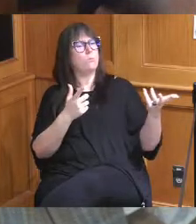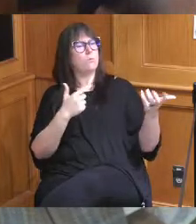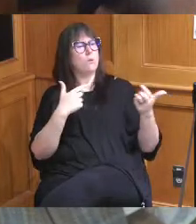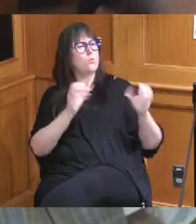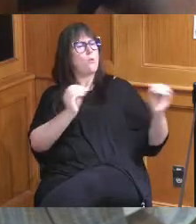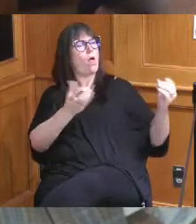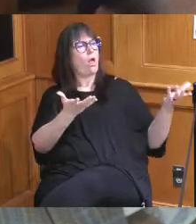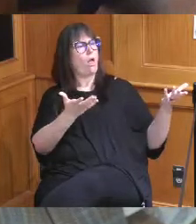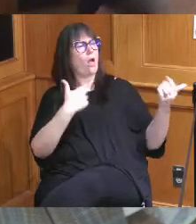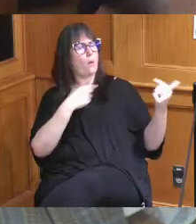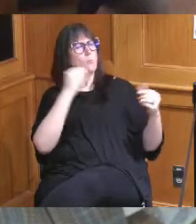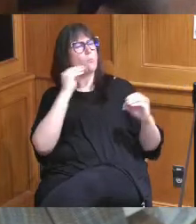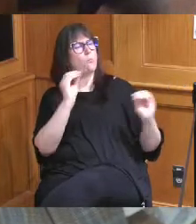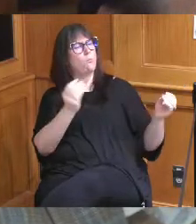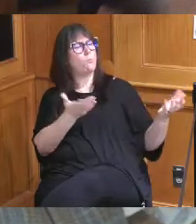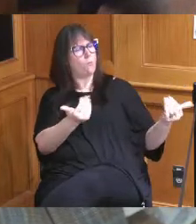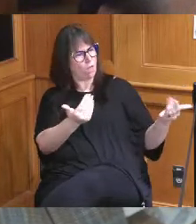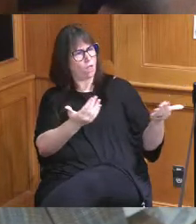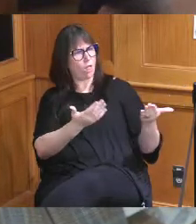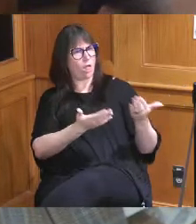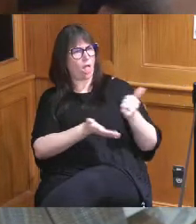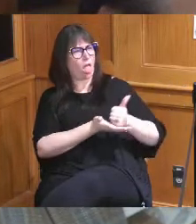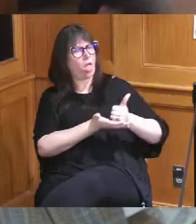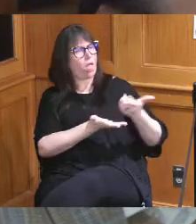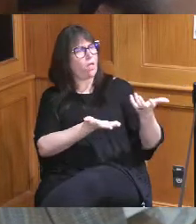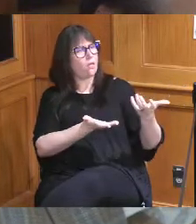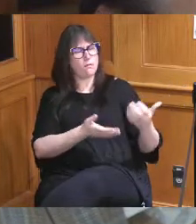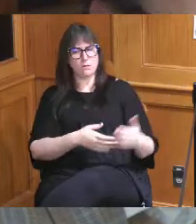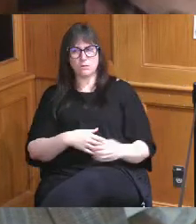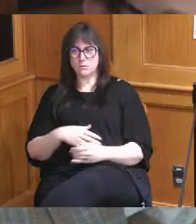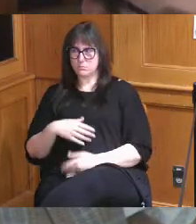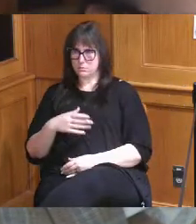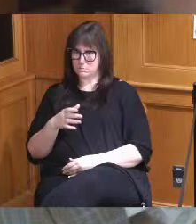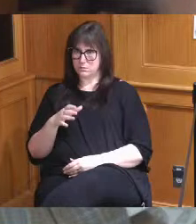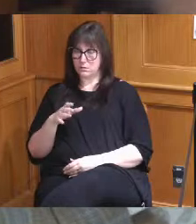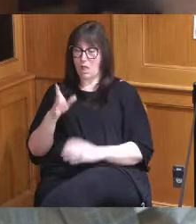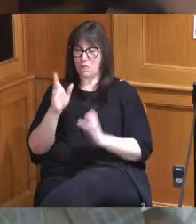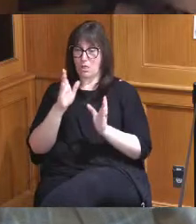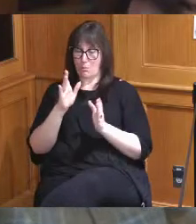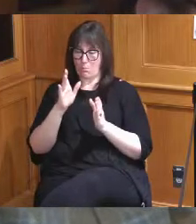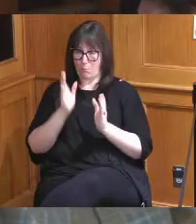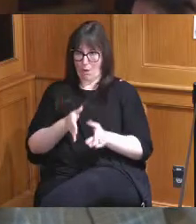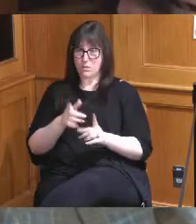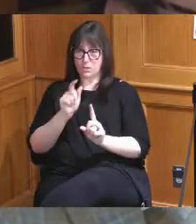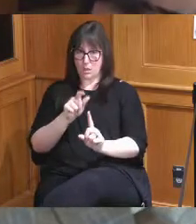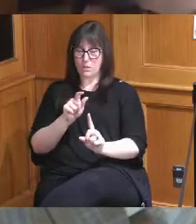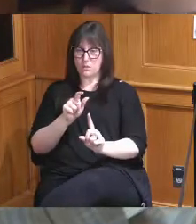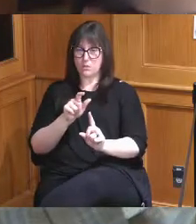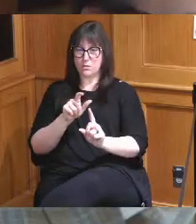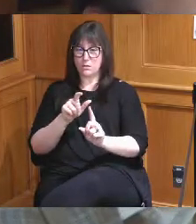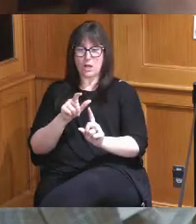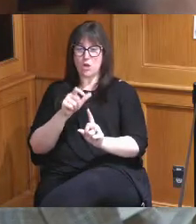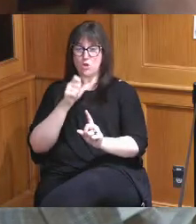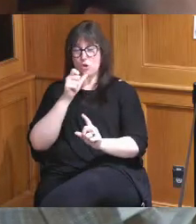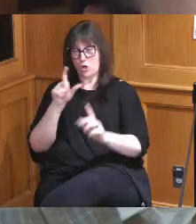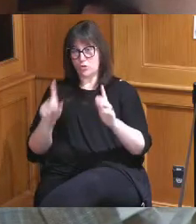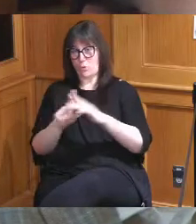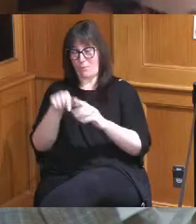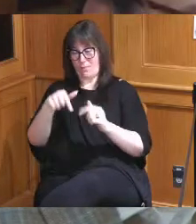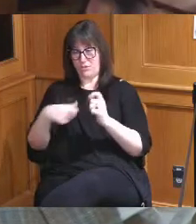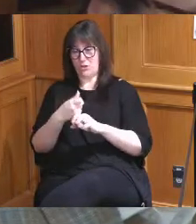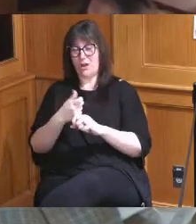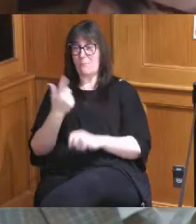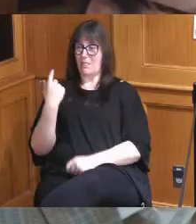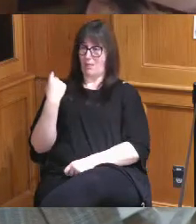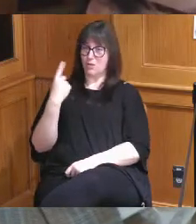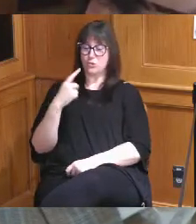homeless. And the gentleman who does strategies to end homelessness, he wasn't able to show up this year, but last year he